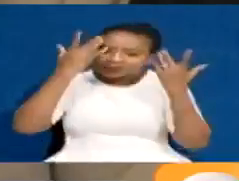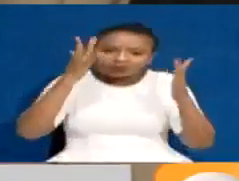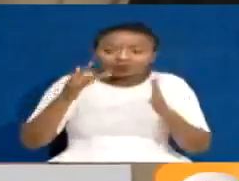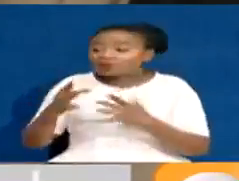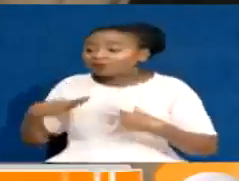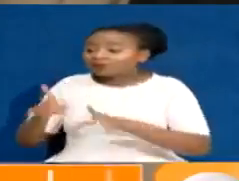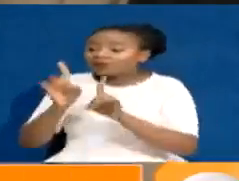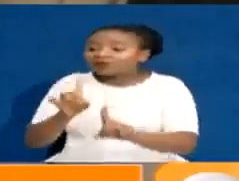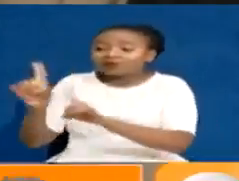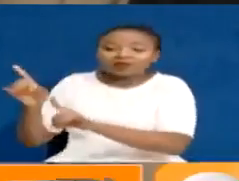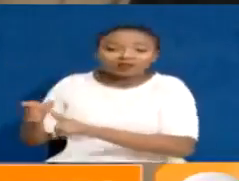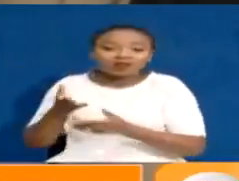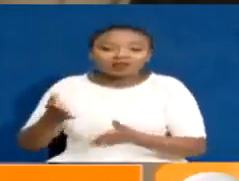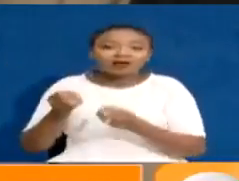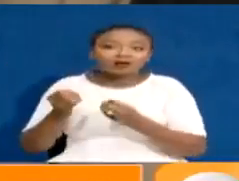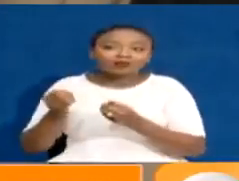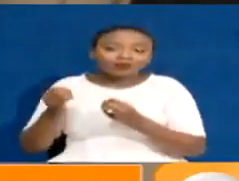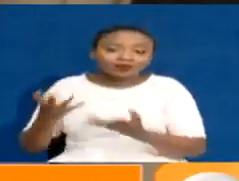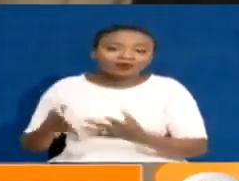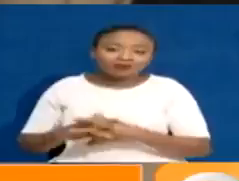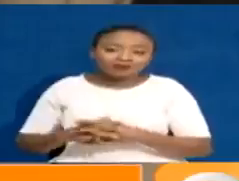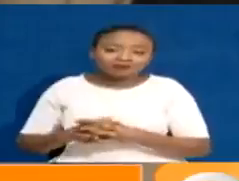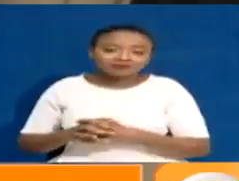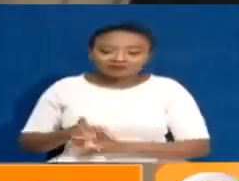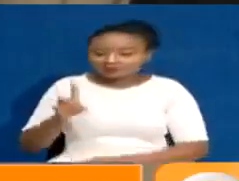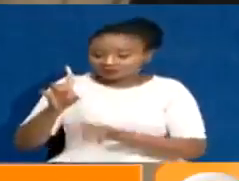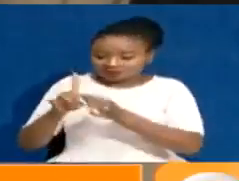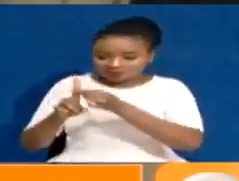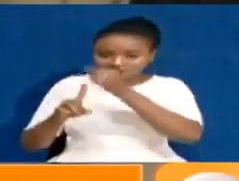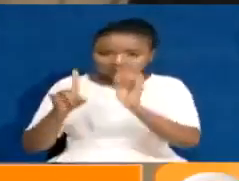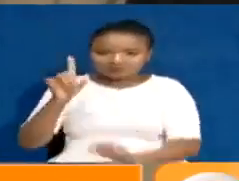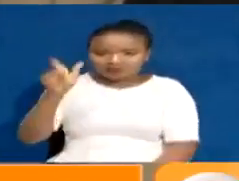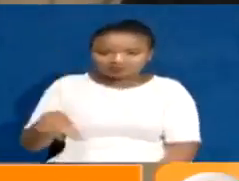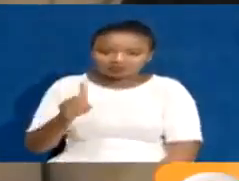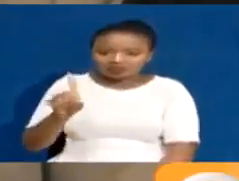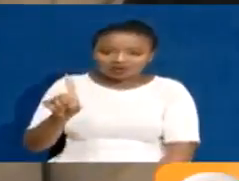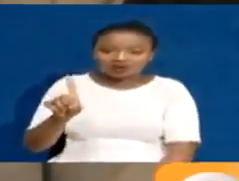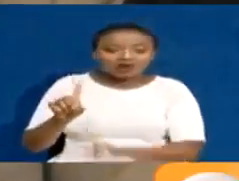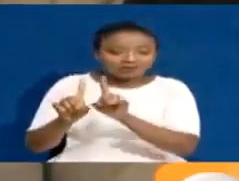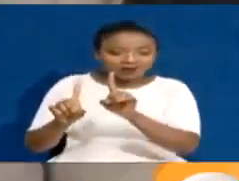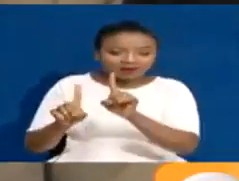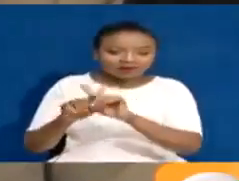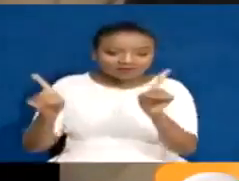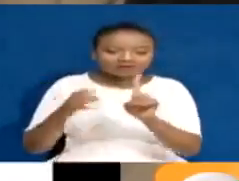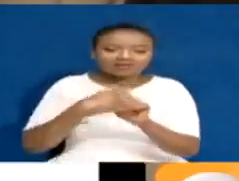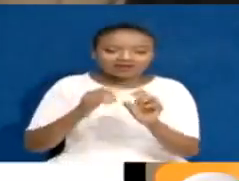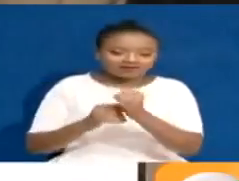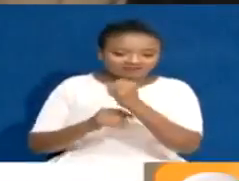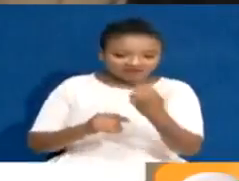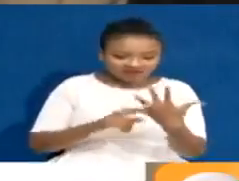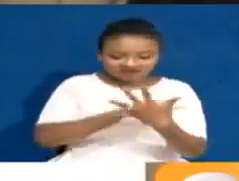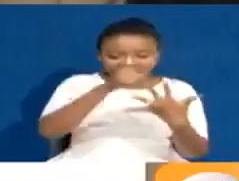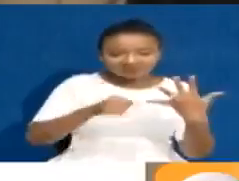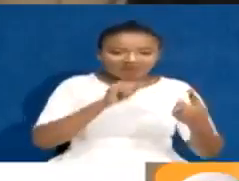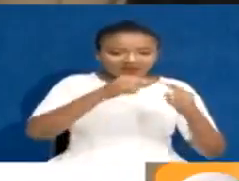Confirmed death to now is only one individual, but we have five injured